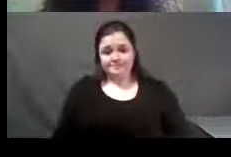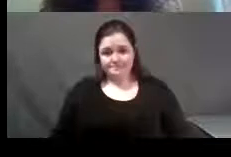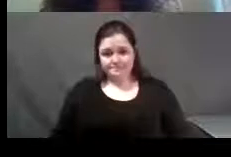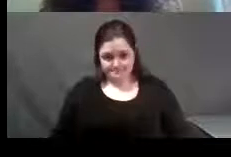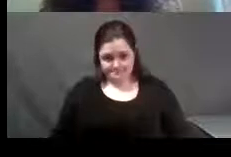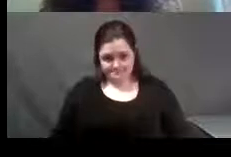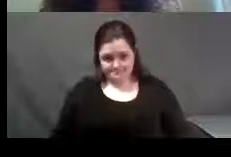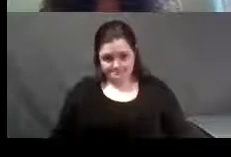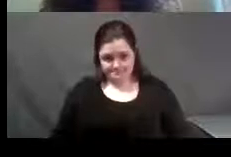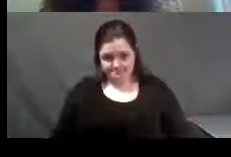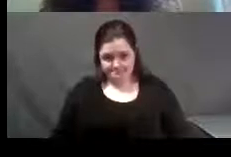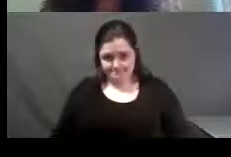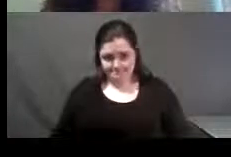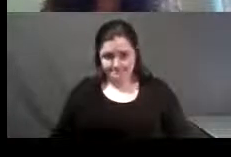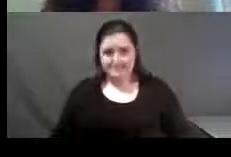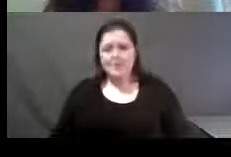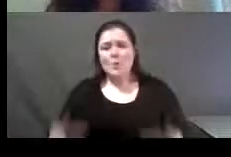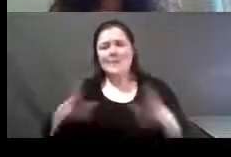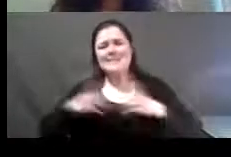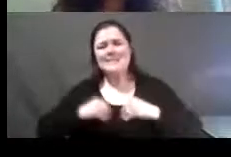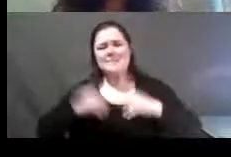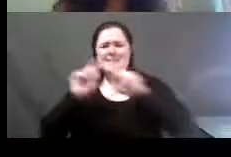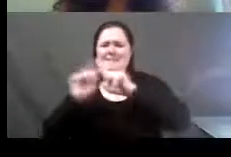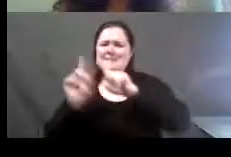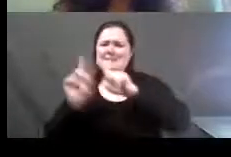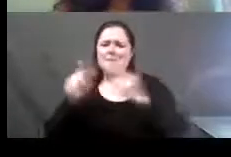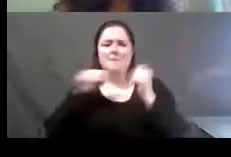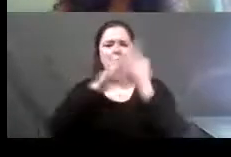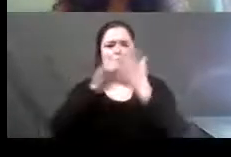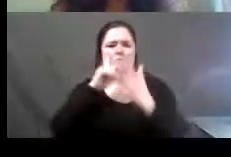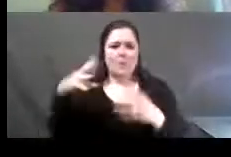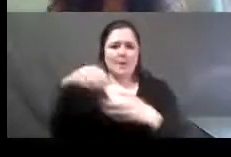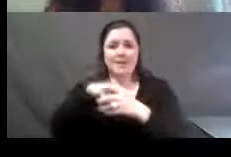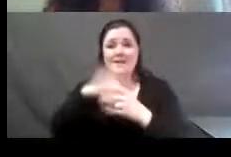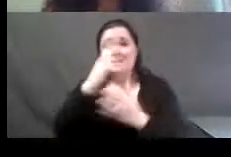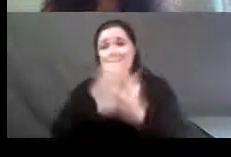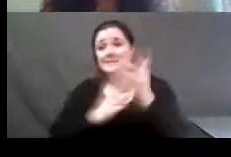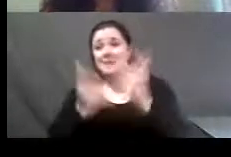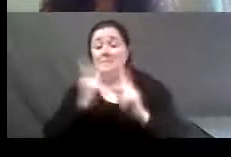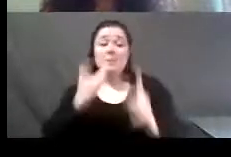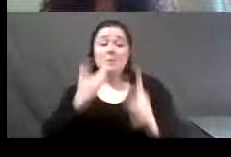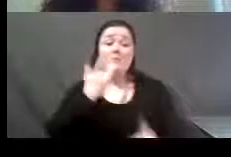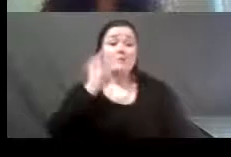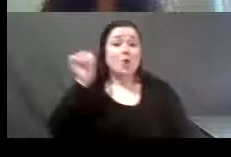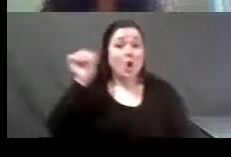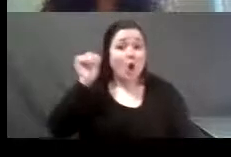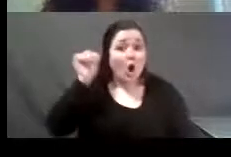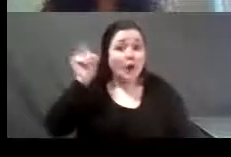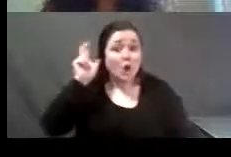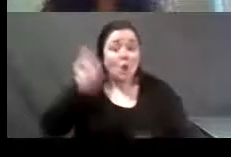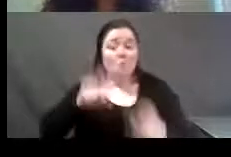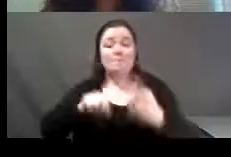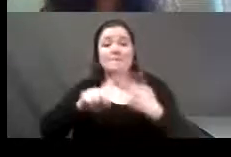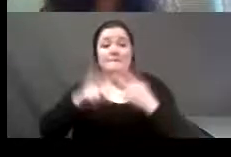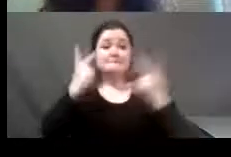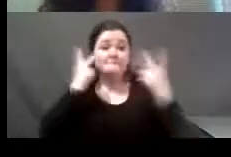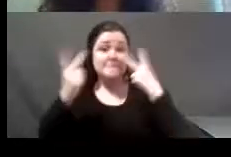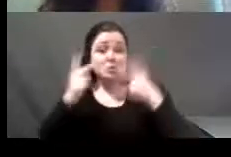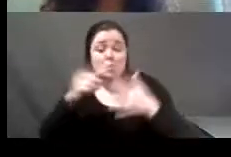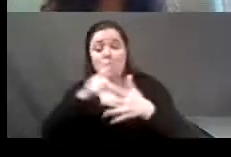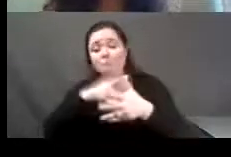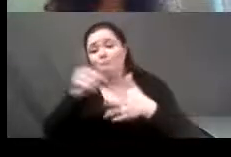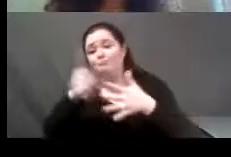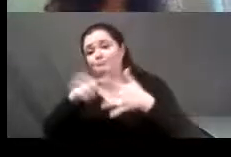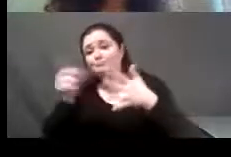Accepting different means to engage. Some people like audio, some people like visual, some